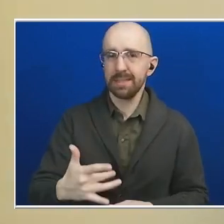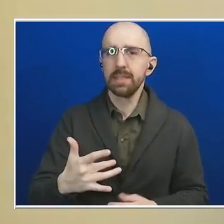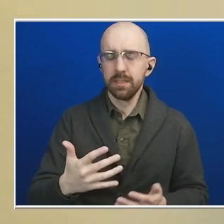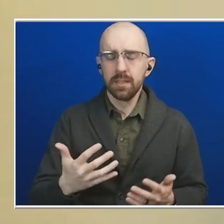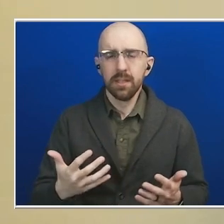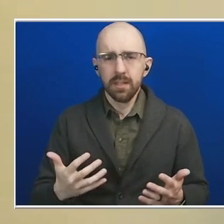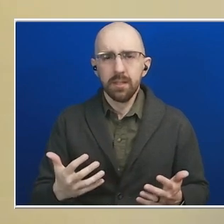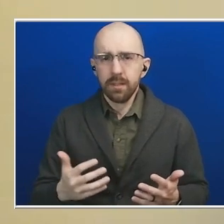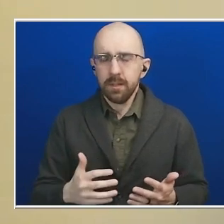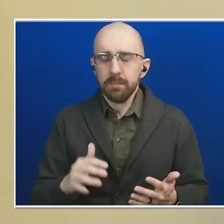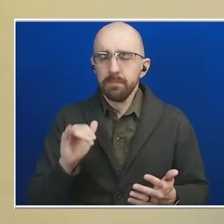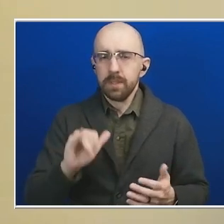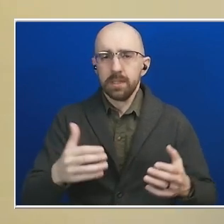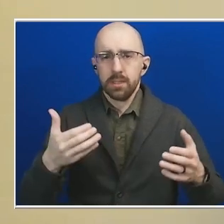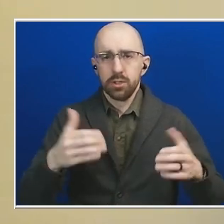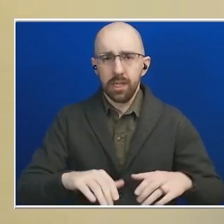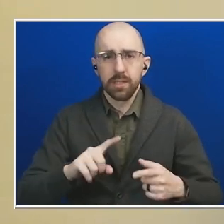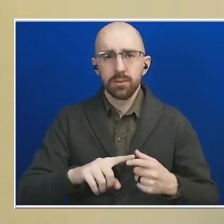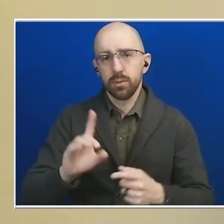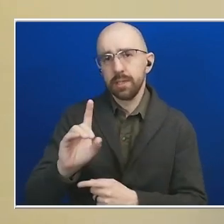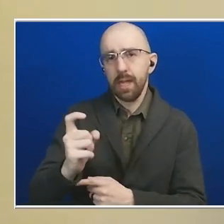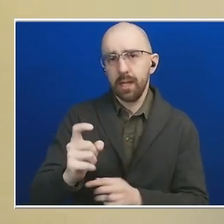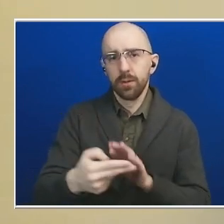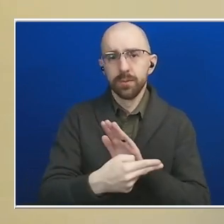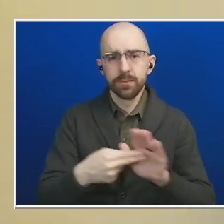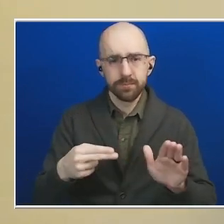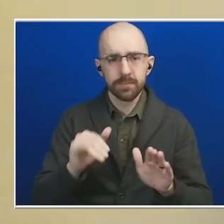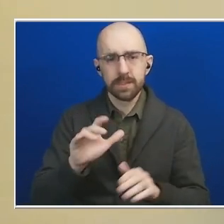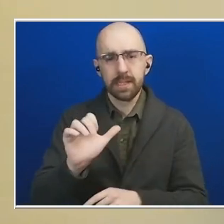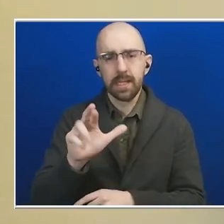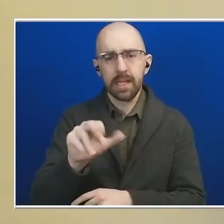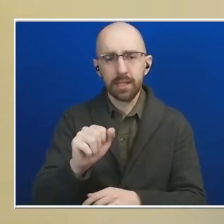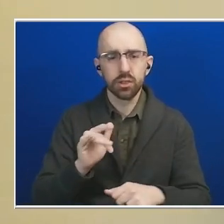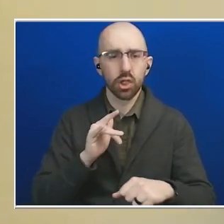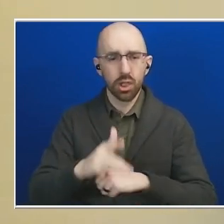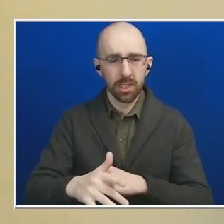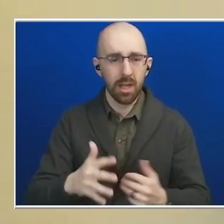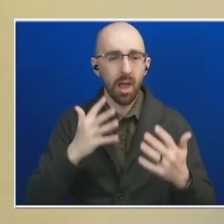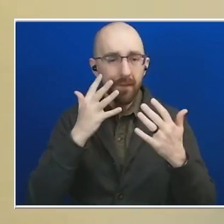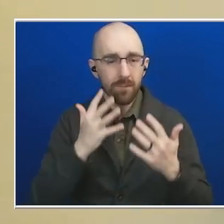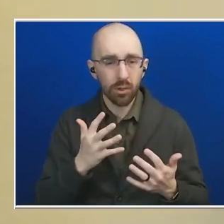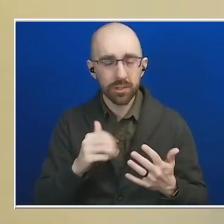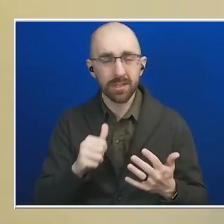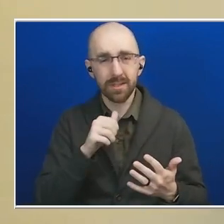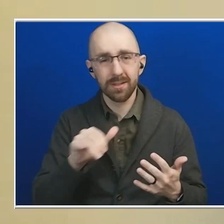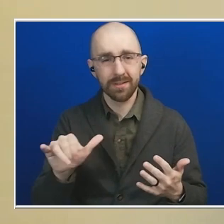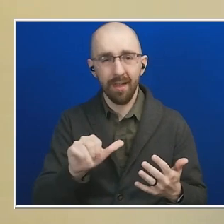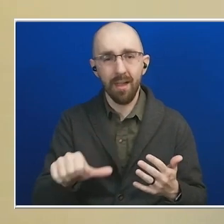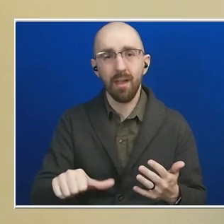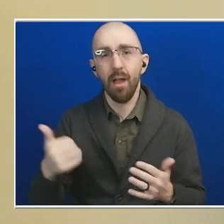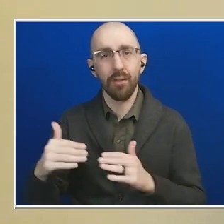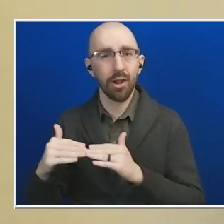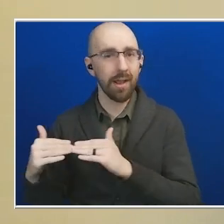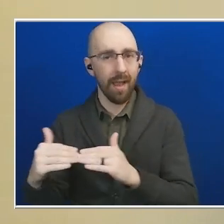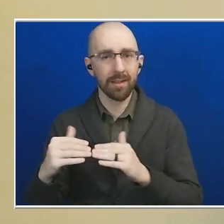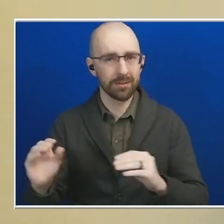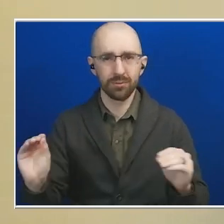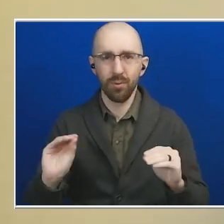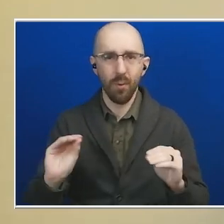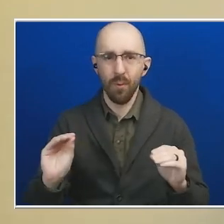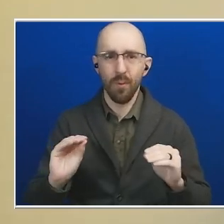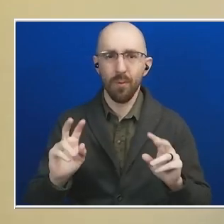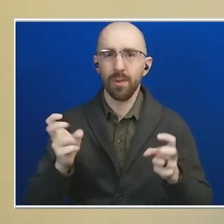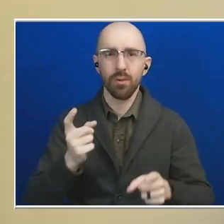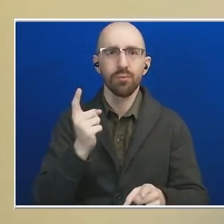a chance to diagnose these cancers early. But unfortunately, unlike all of my other colleagues, there's no right way